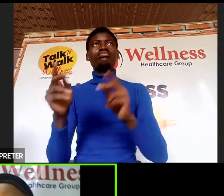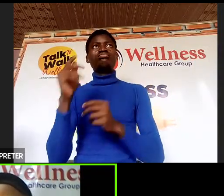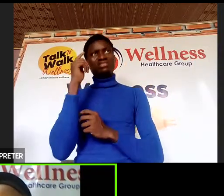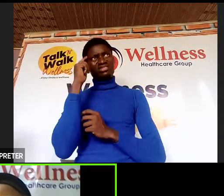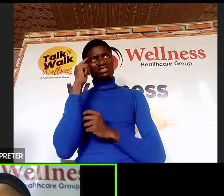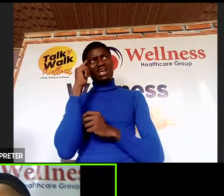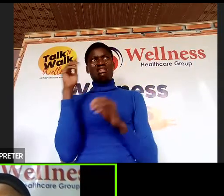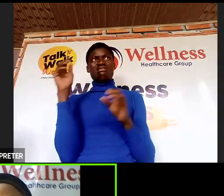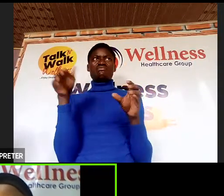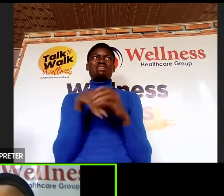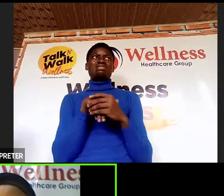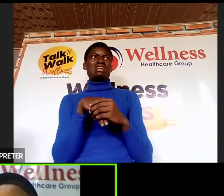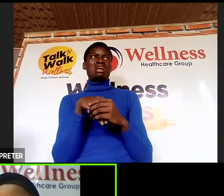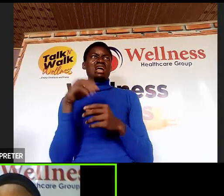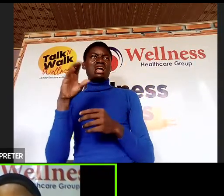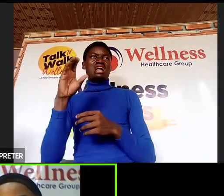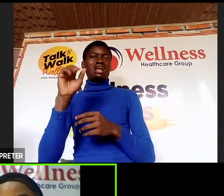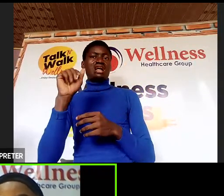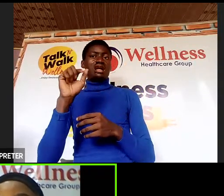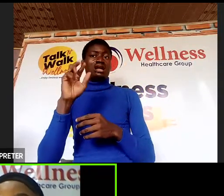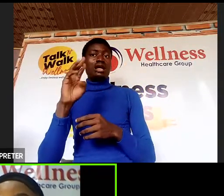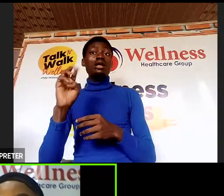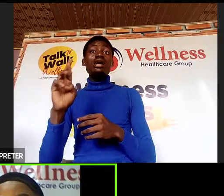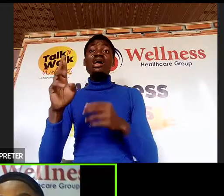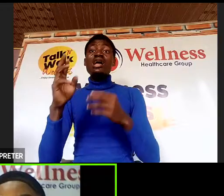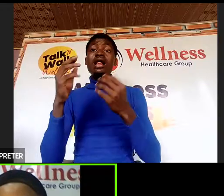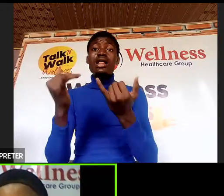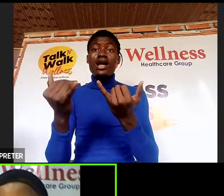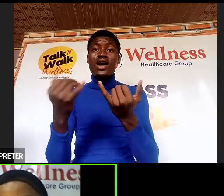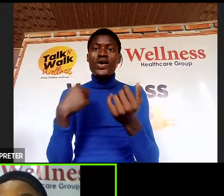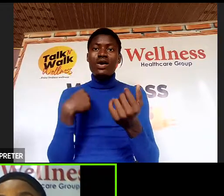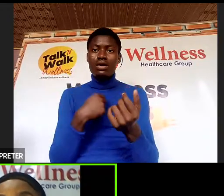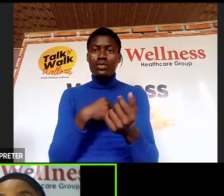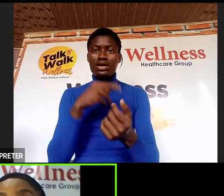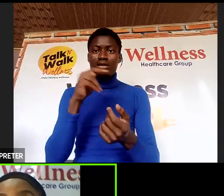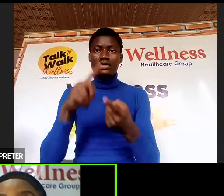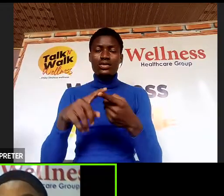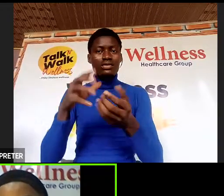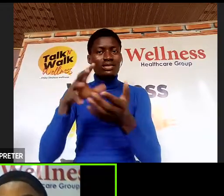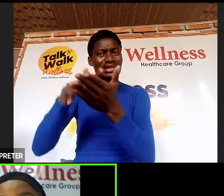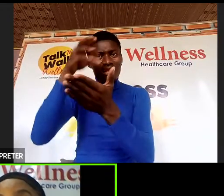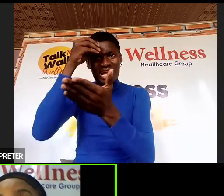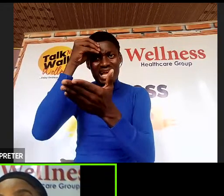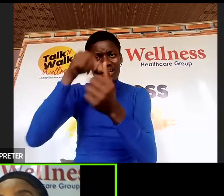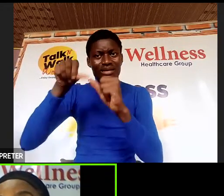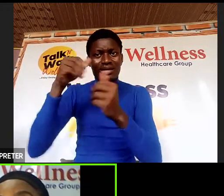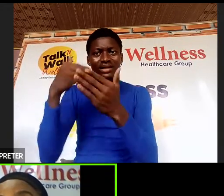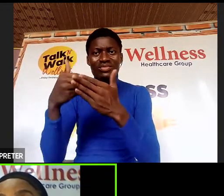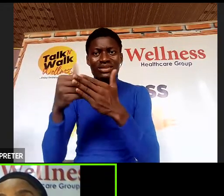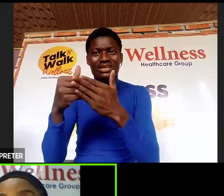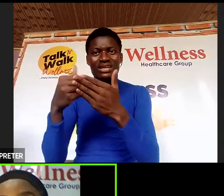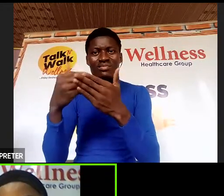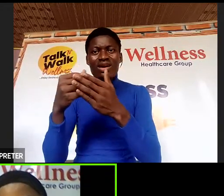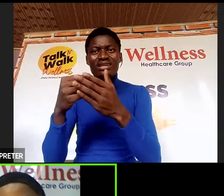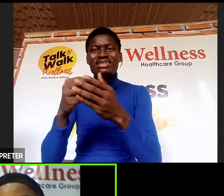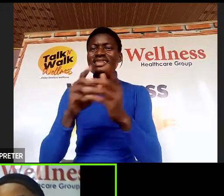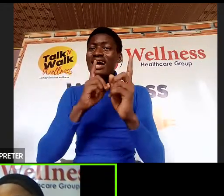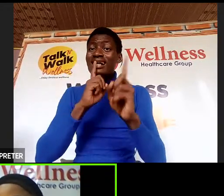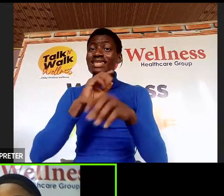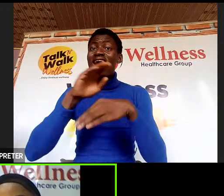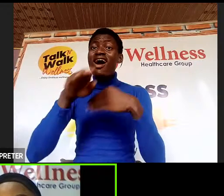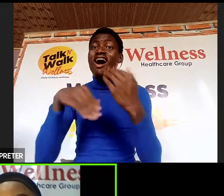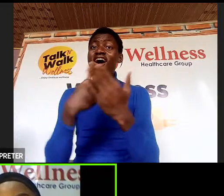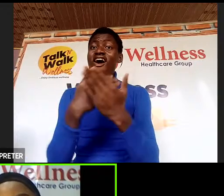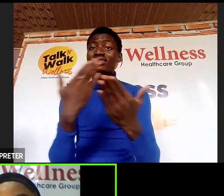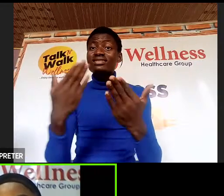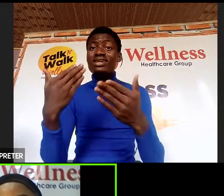because money has carried all things and money keeps the world going. We need to, we need to learn. He has told us about